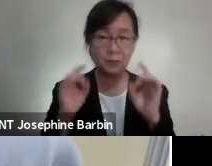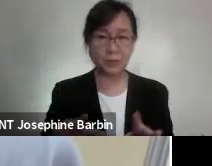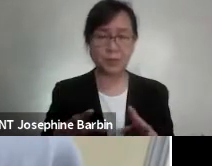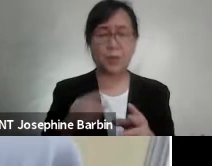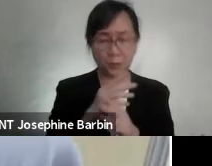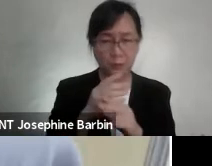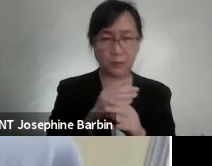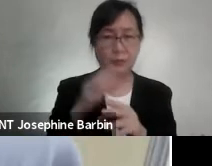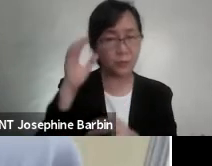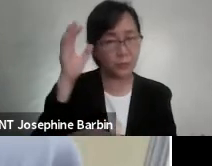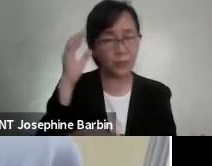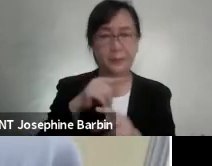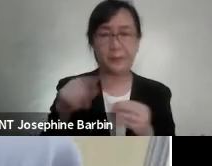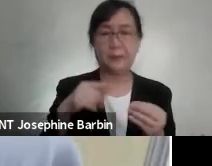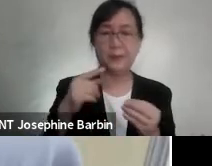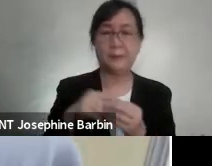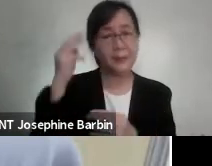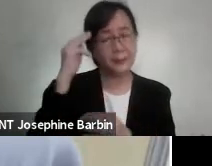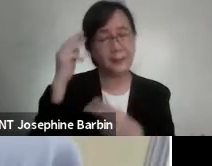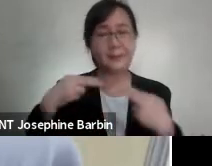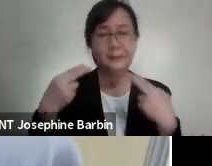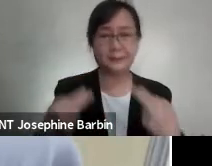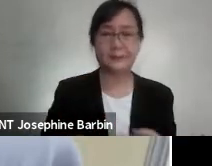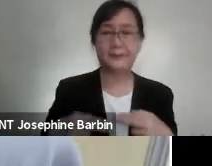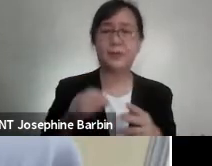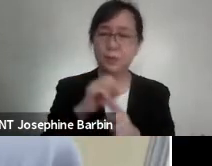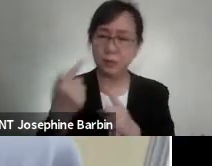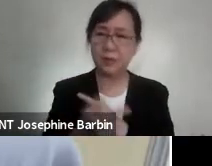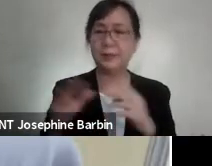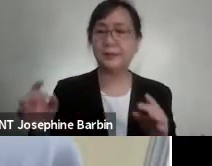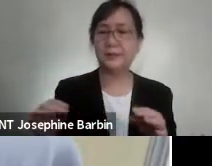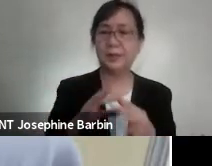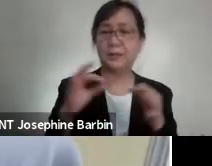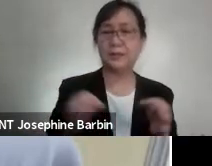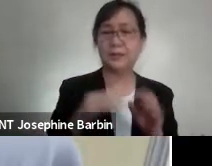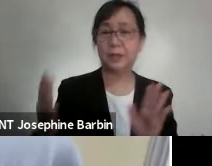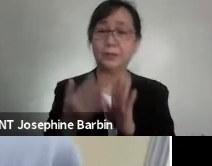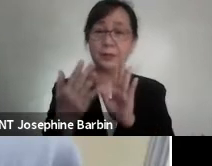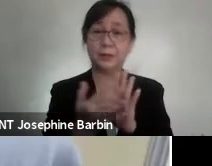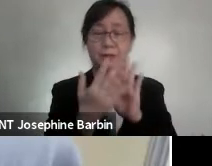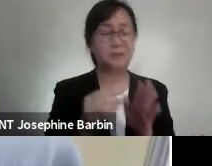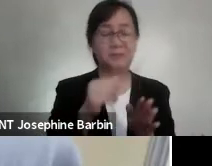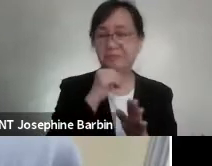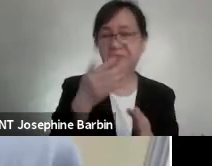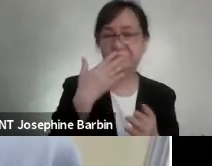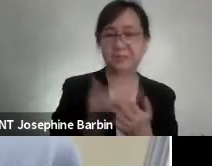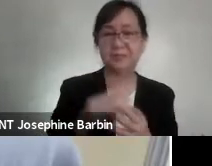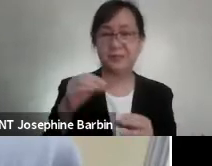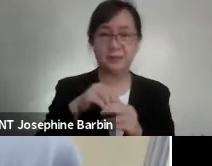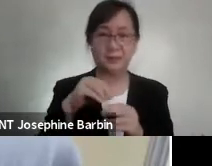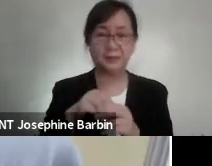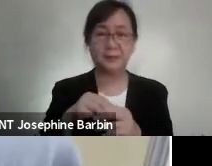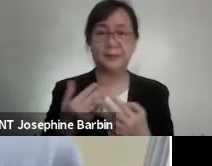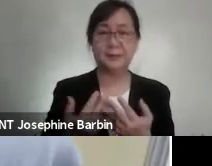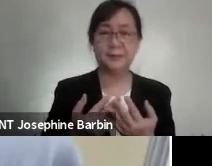the mental health impacts of difficult social interactions online and encountering inappropriate content. There's a need